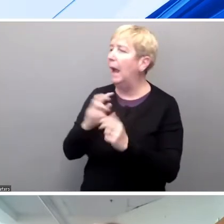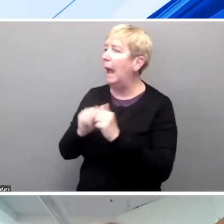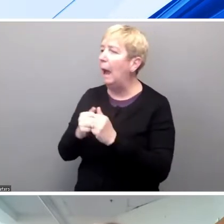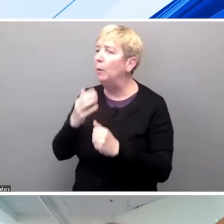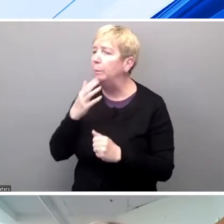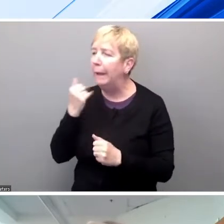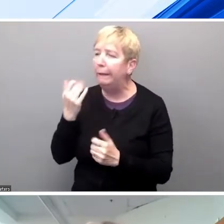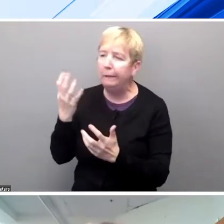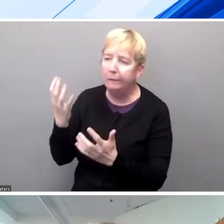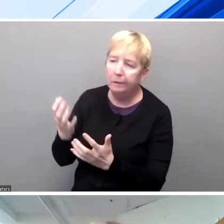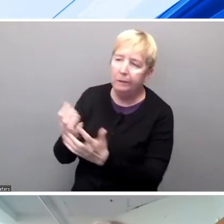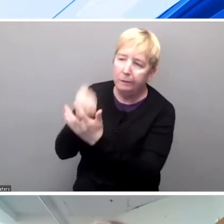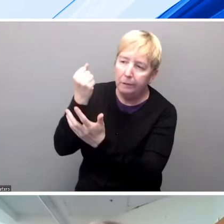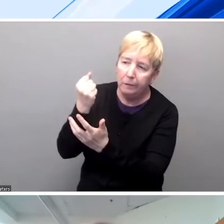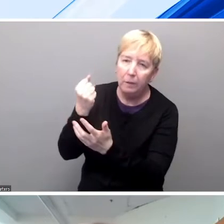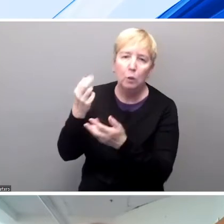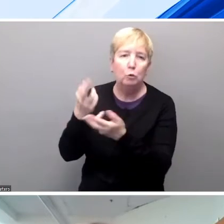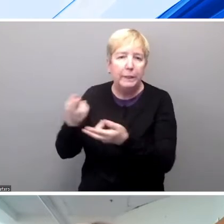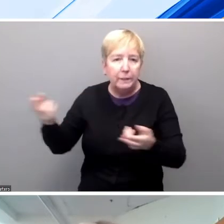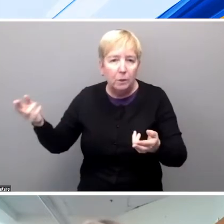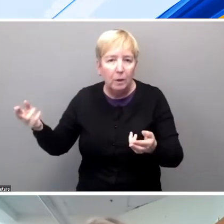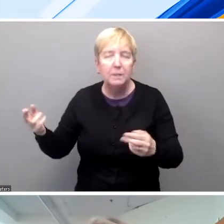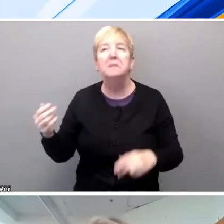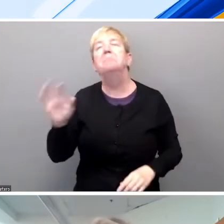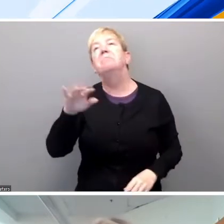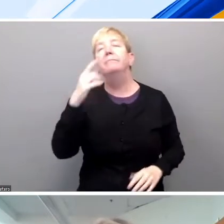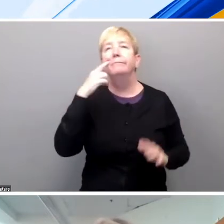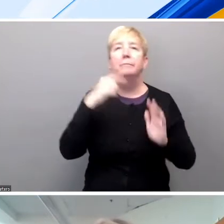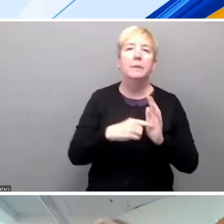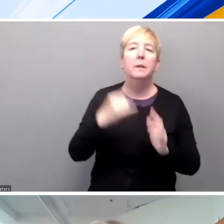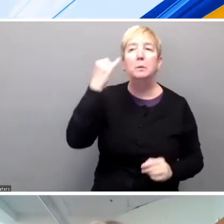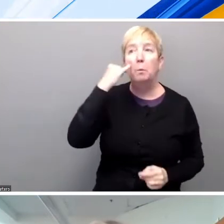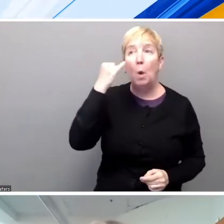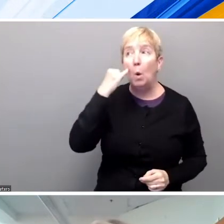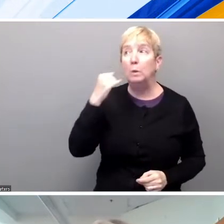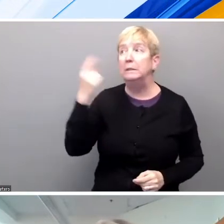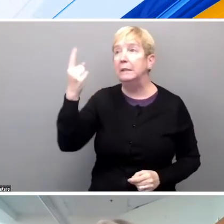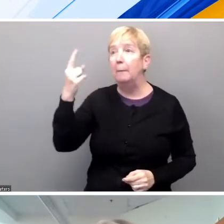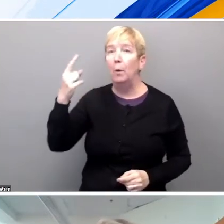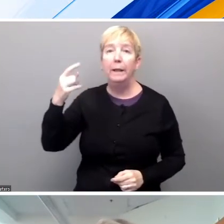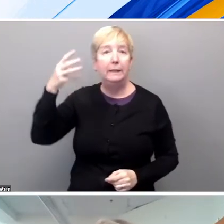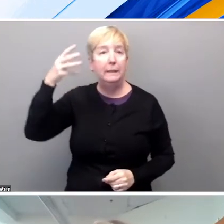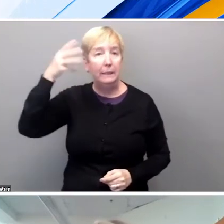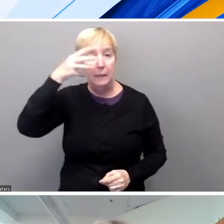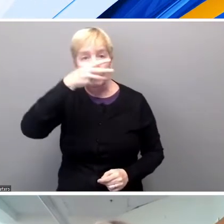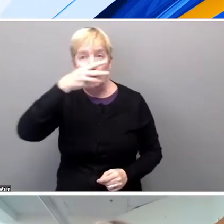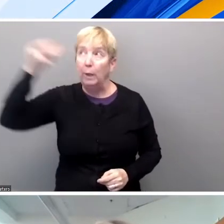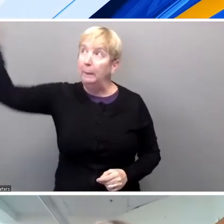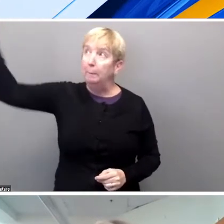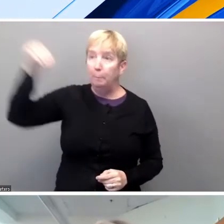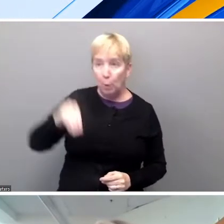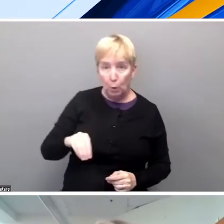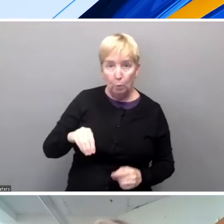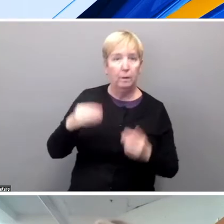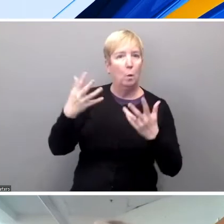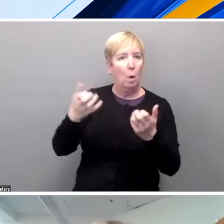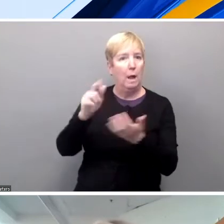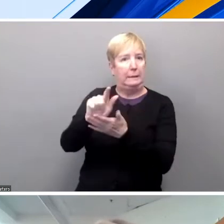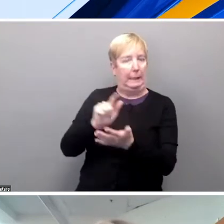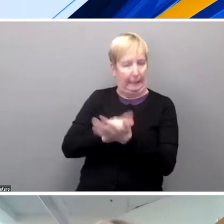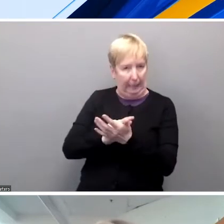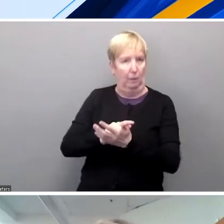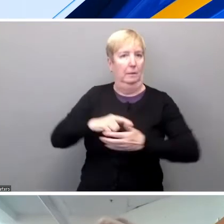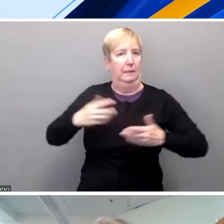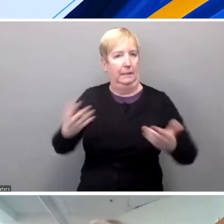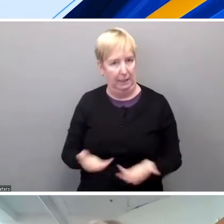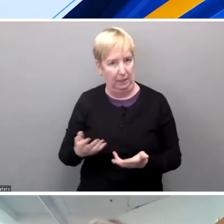immigrants who are looking to be here legally and working with organizations who are trying to get